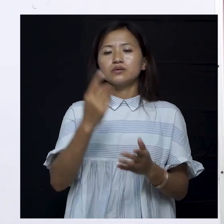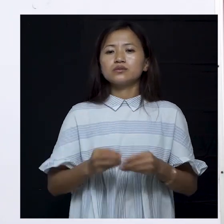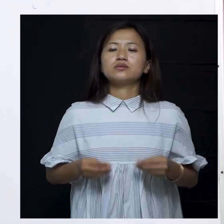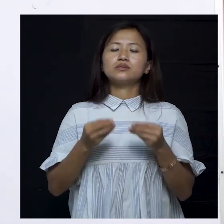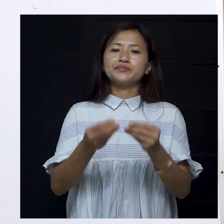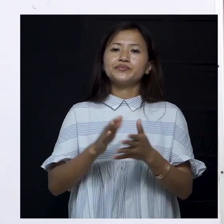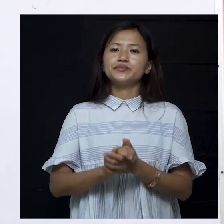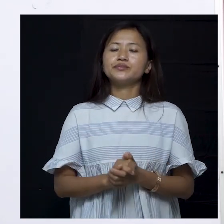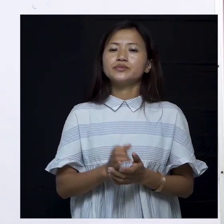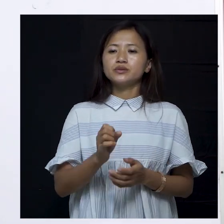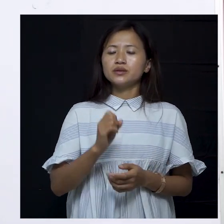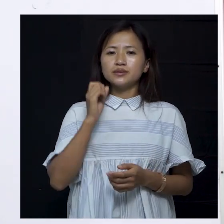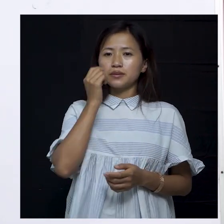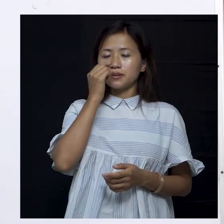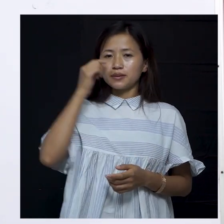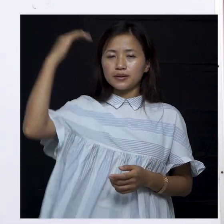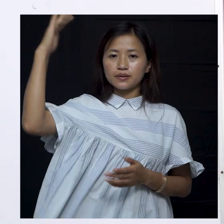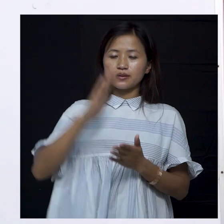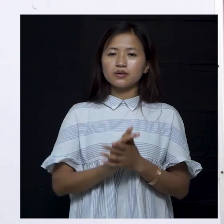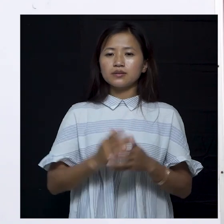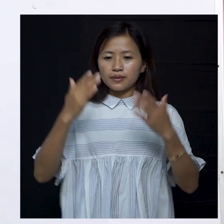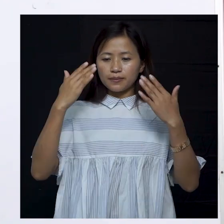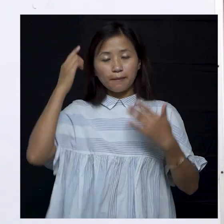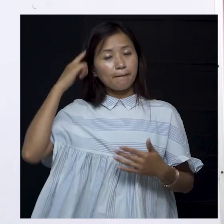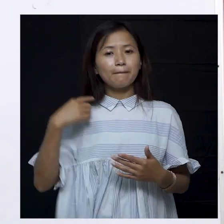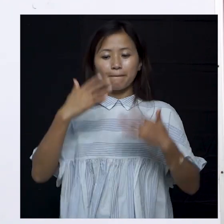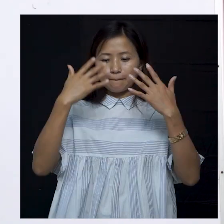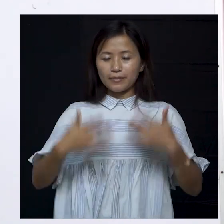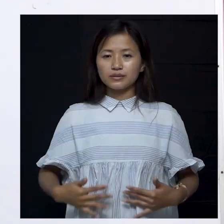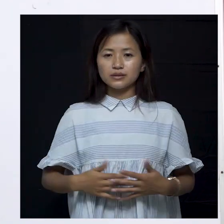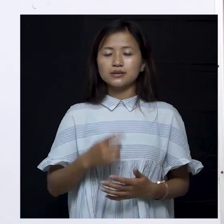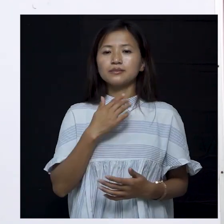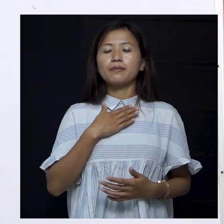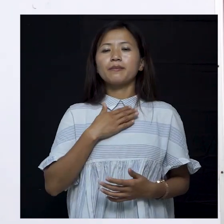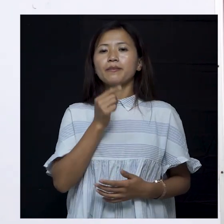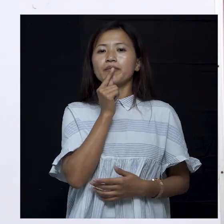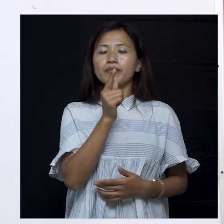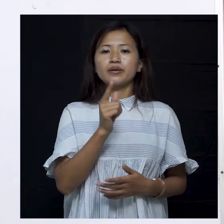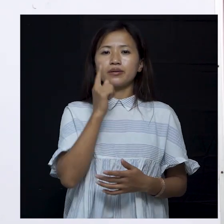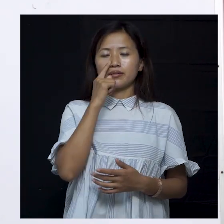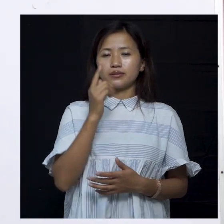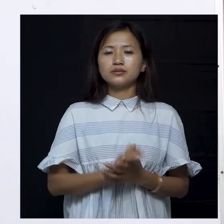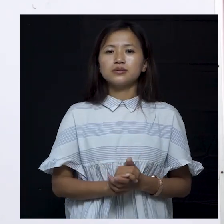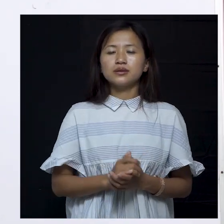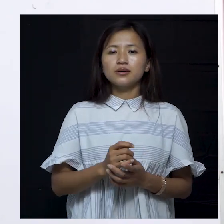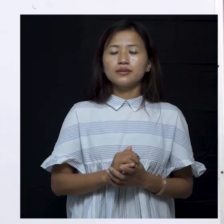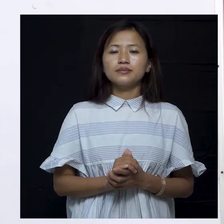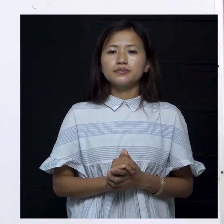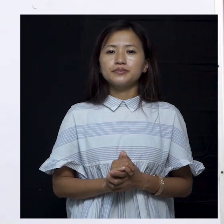going to give is the lady in the black dress is my aunt. I repeat, the lady in